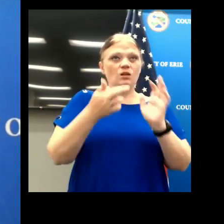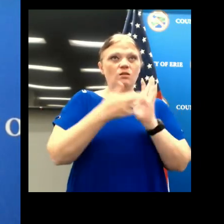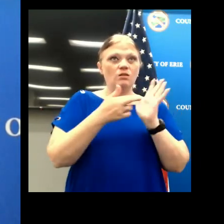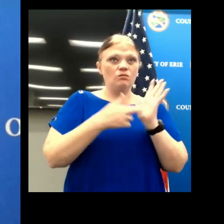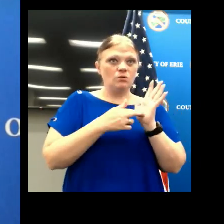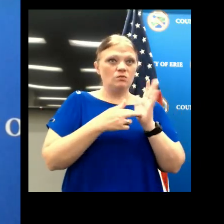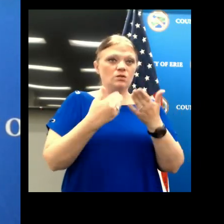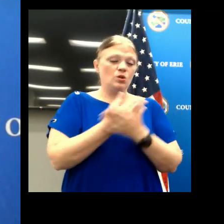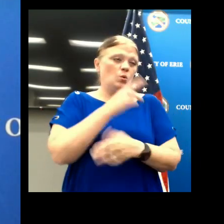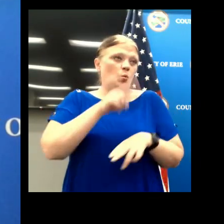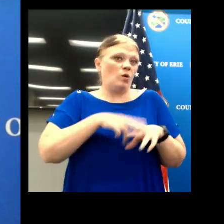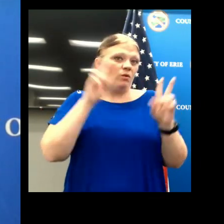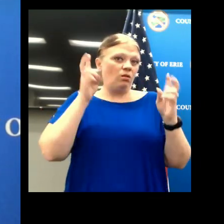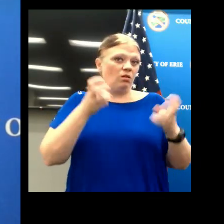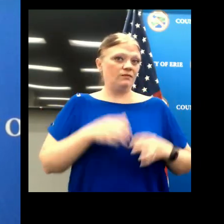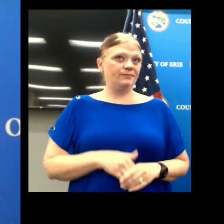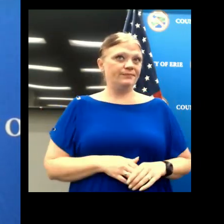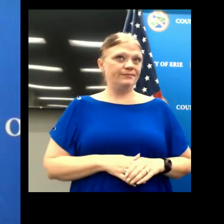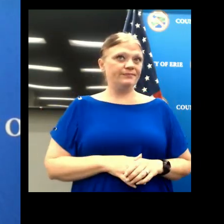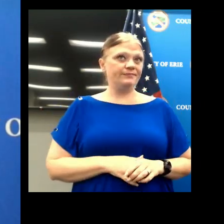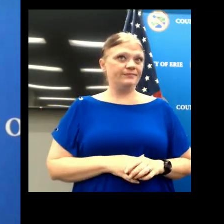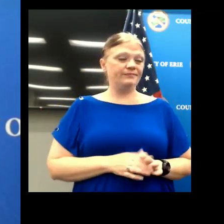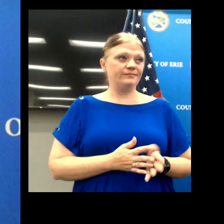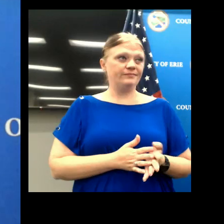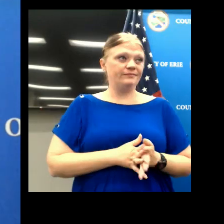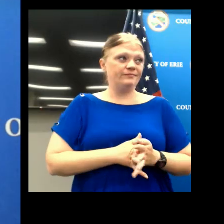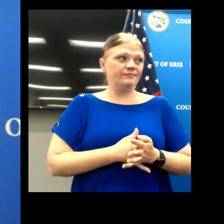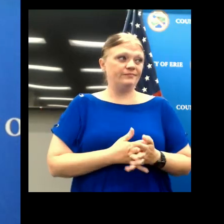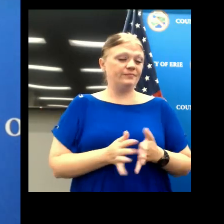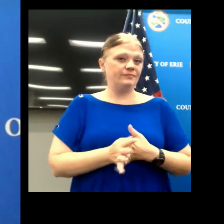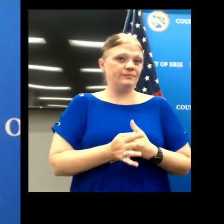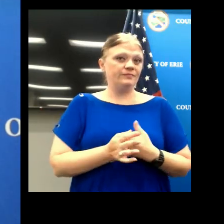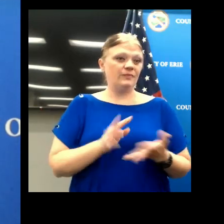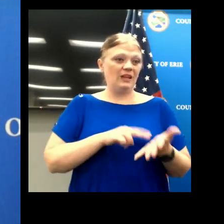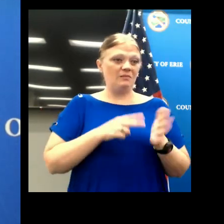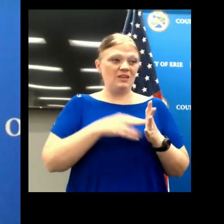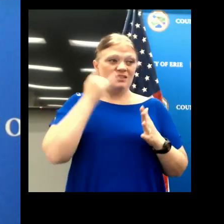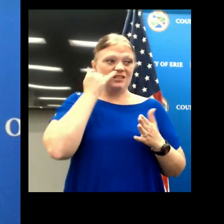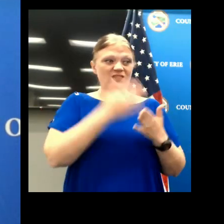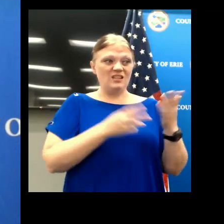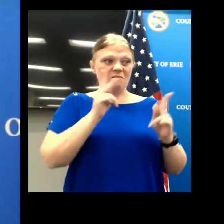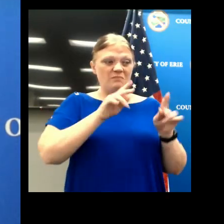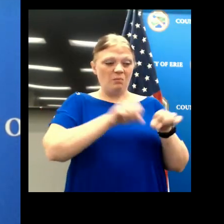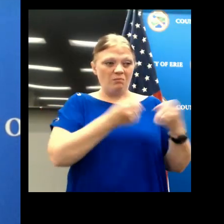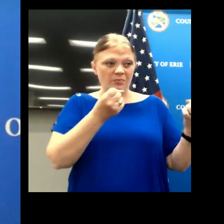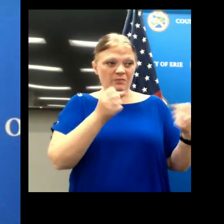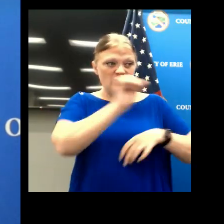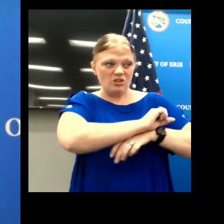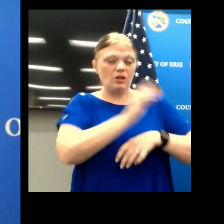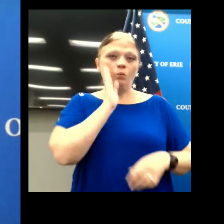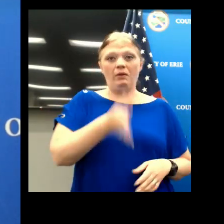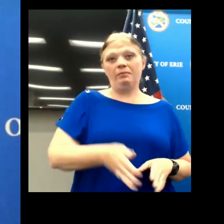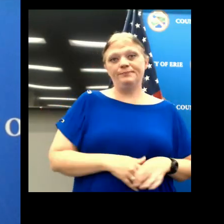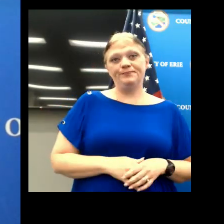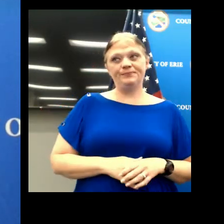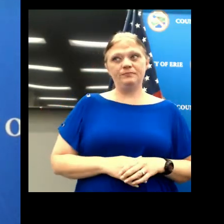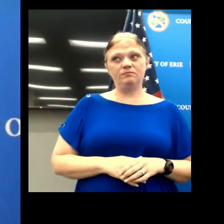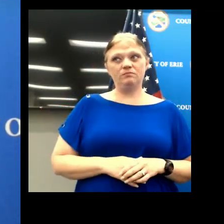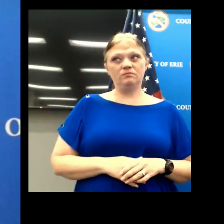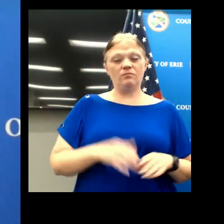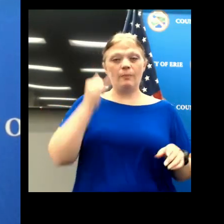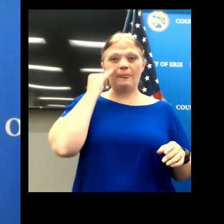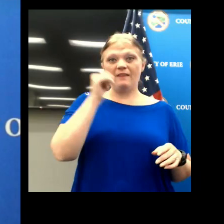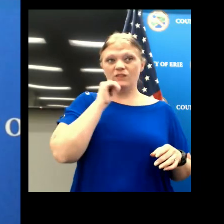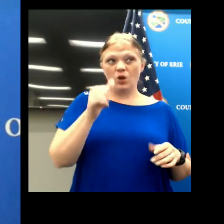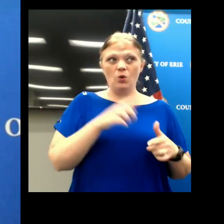which are the new normal. And that means if we have some violators and we have to shut them down, we will shut them down. Because if we